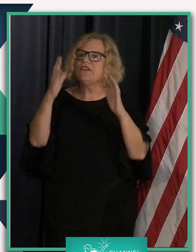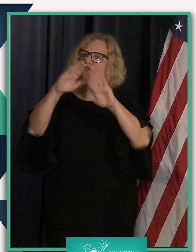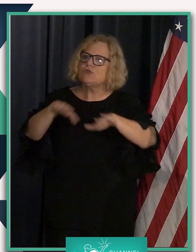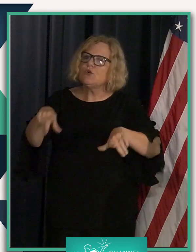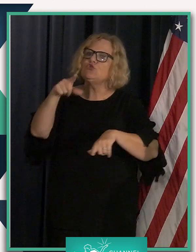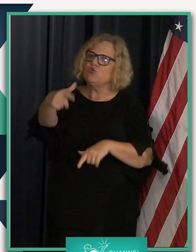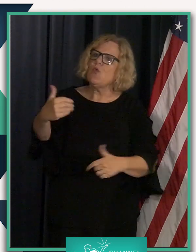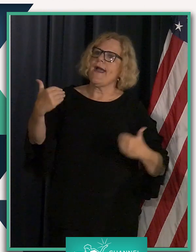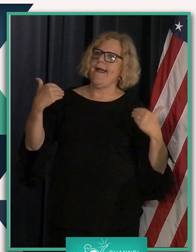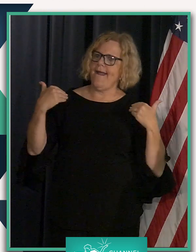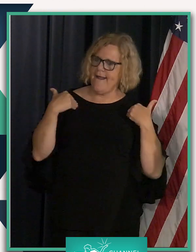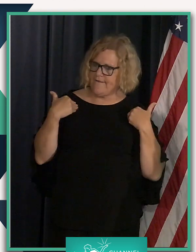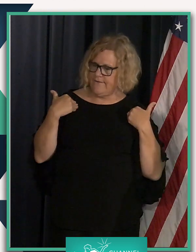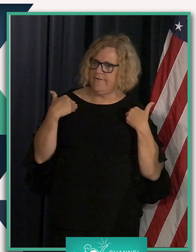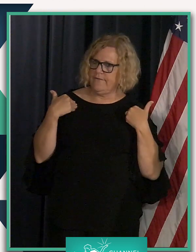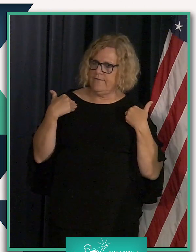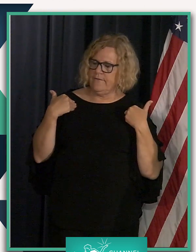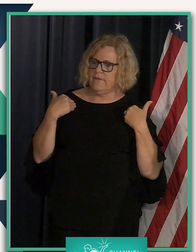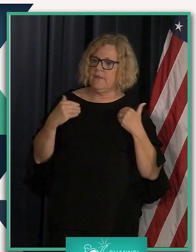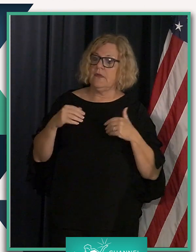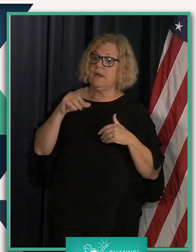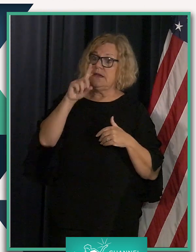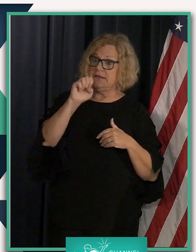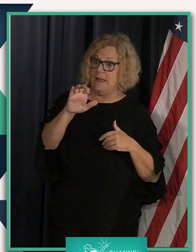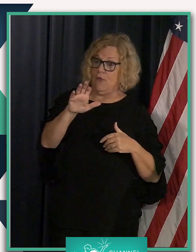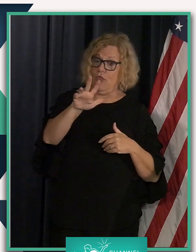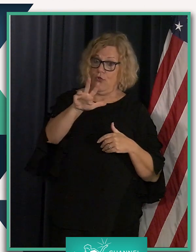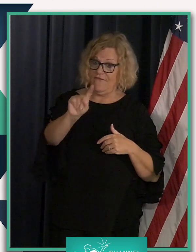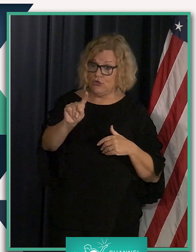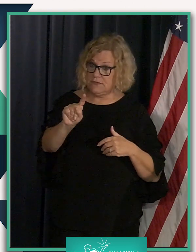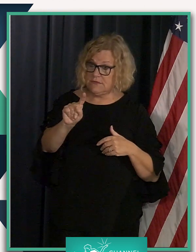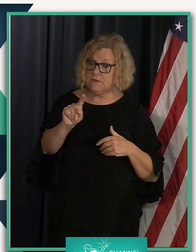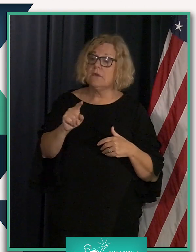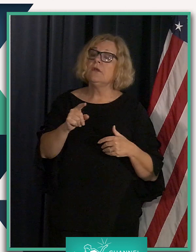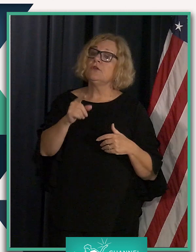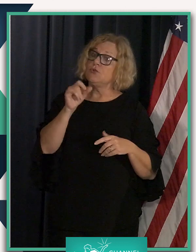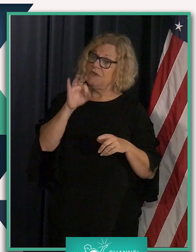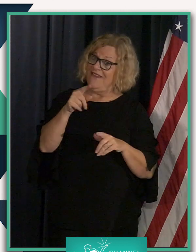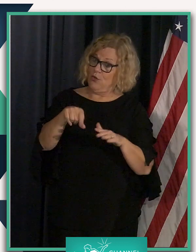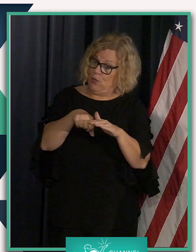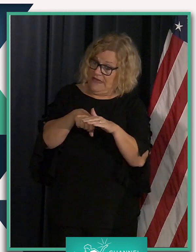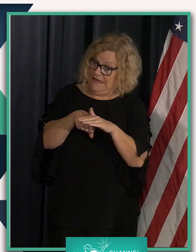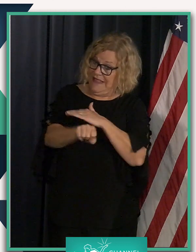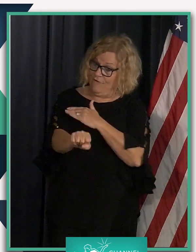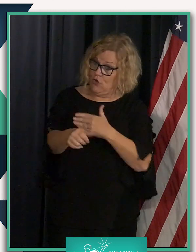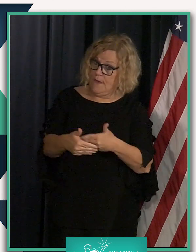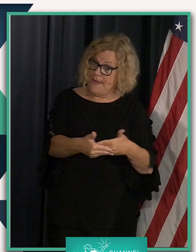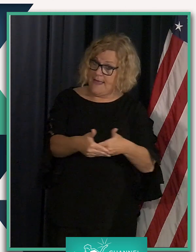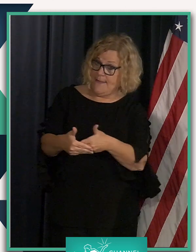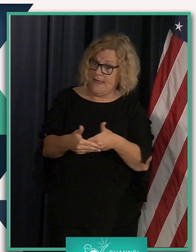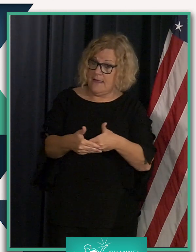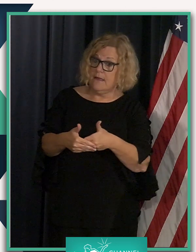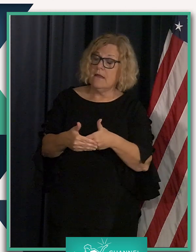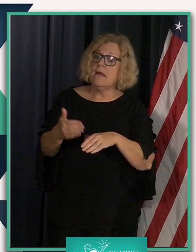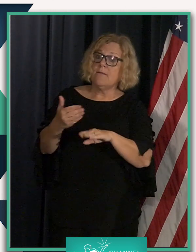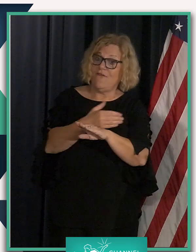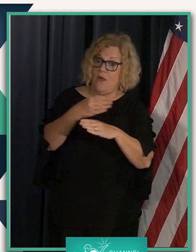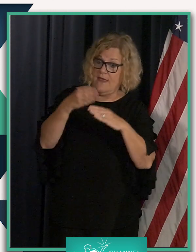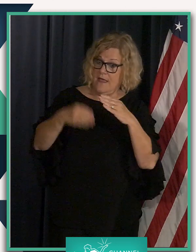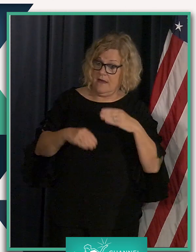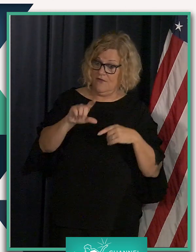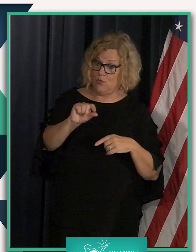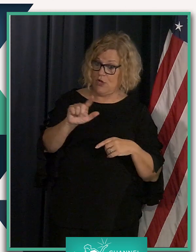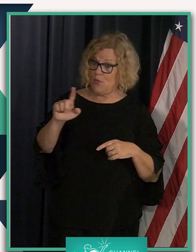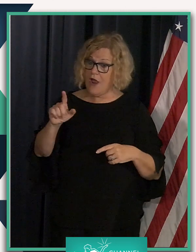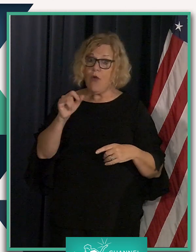children do you have December 31st? And so if you deliver your baby before the end of